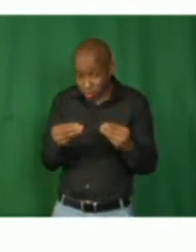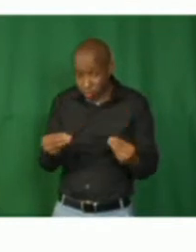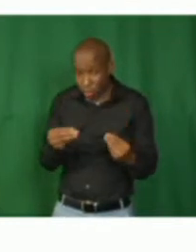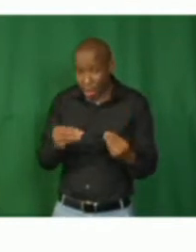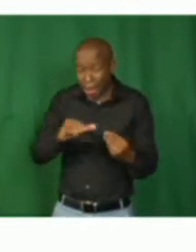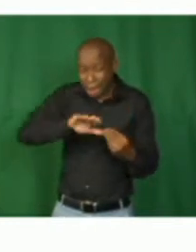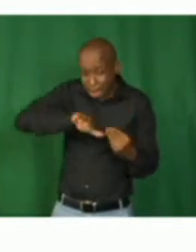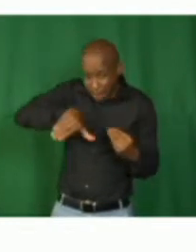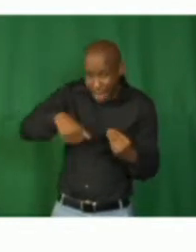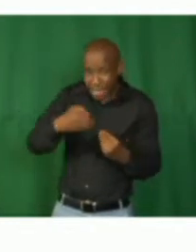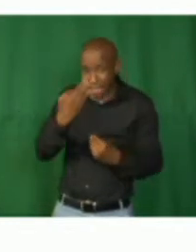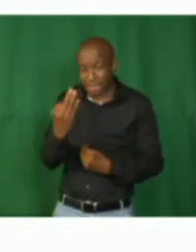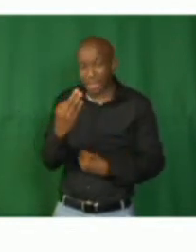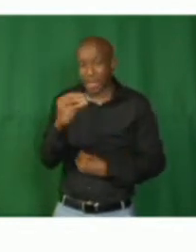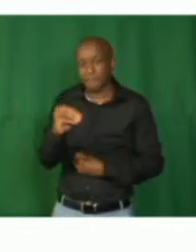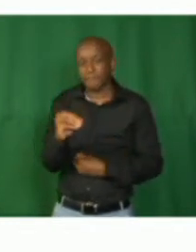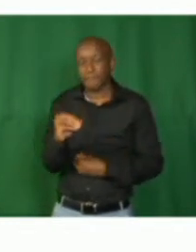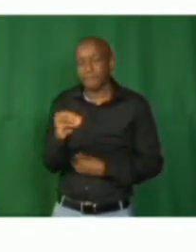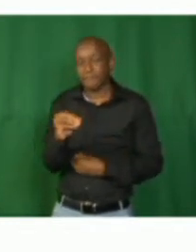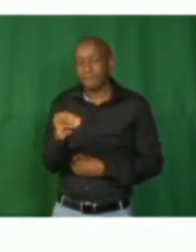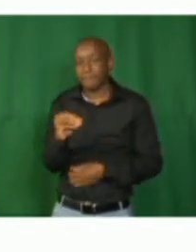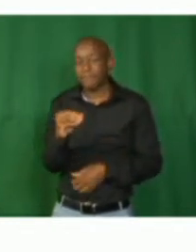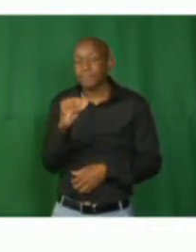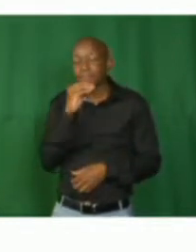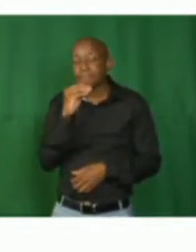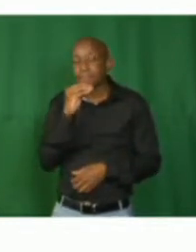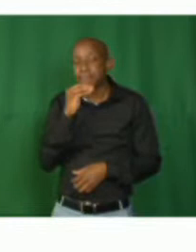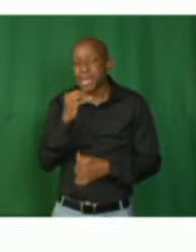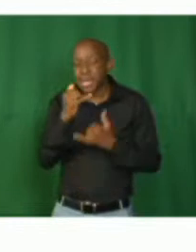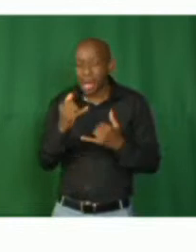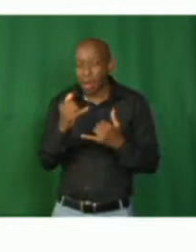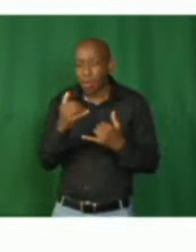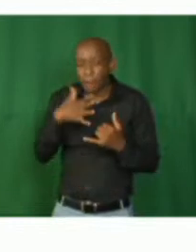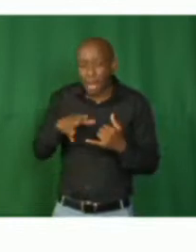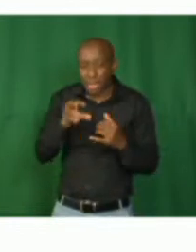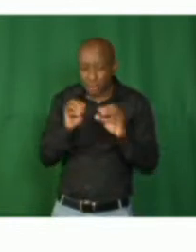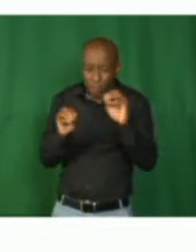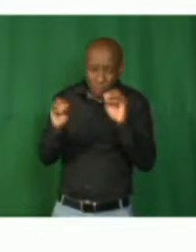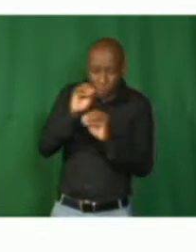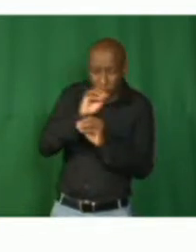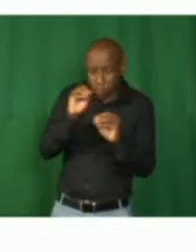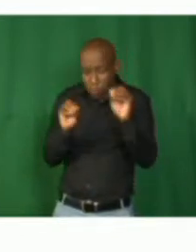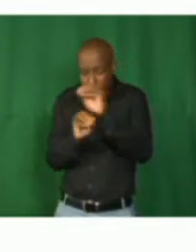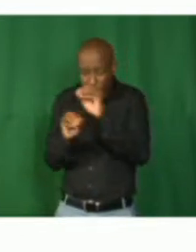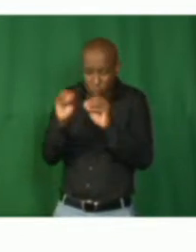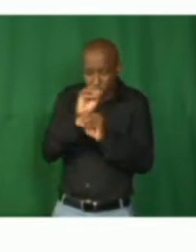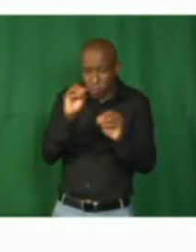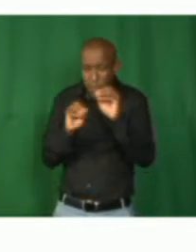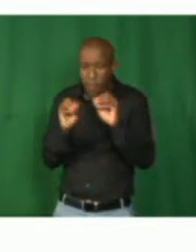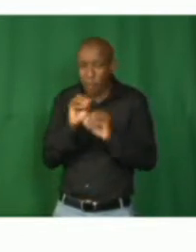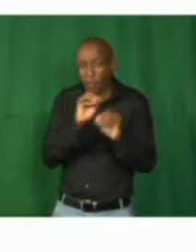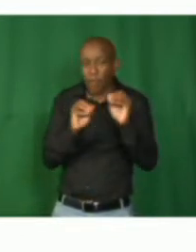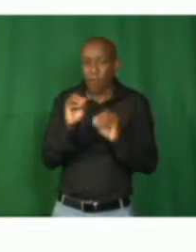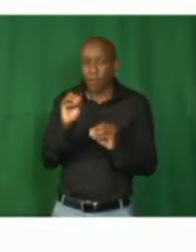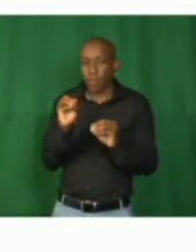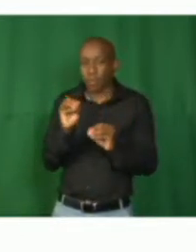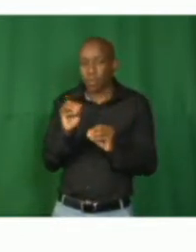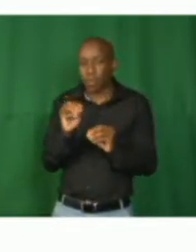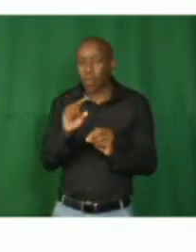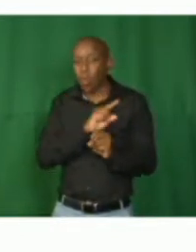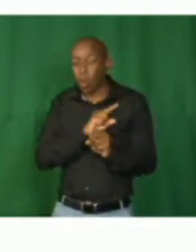is -3 there. It means, therefore, there must be some rearranging that we do in the first equation, so that now we